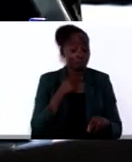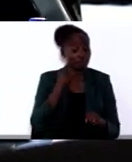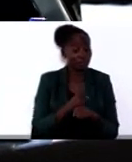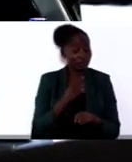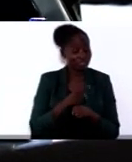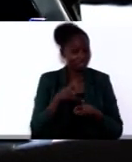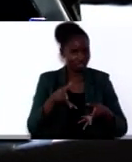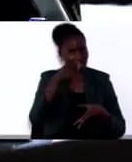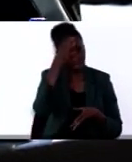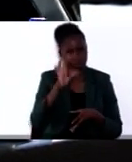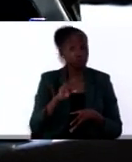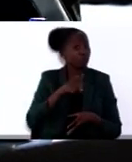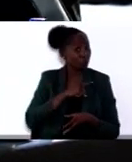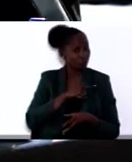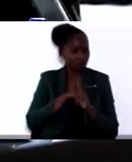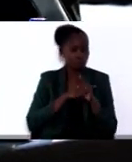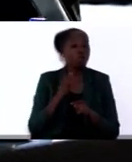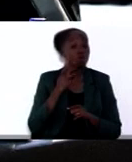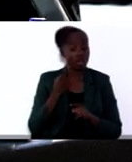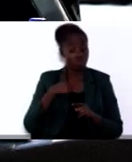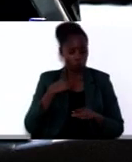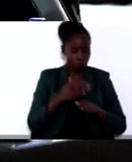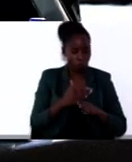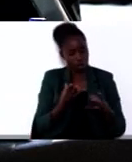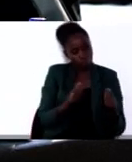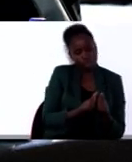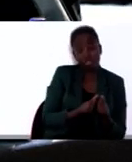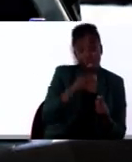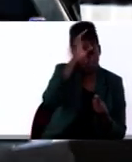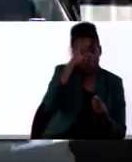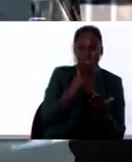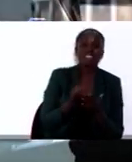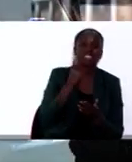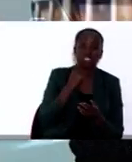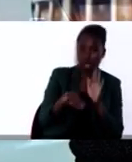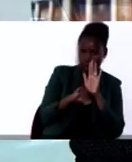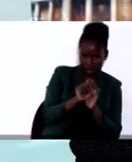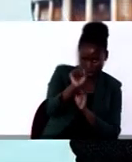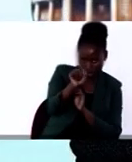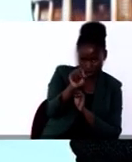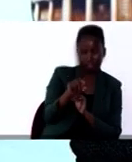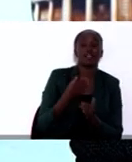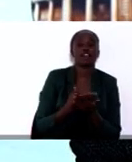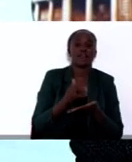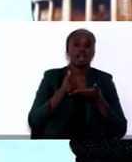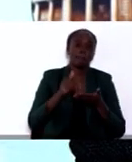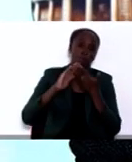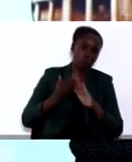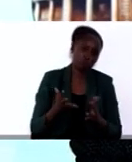provincial government, so that when they work with the police, they can be identified by the